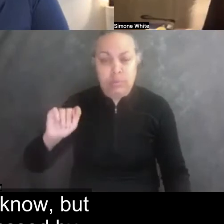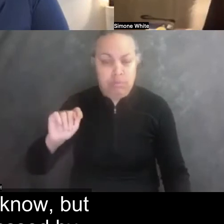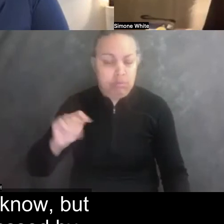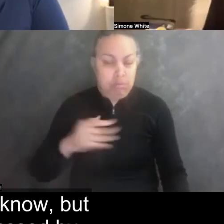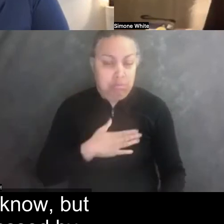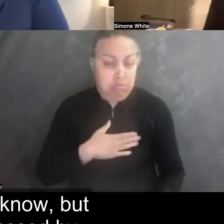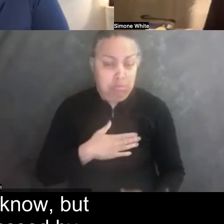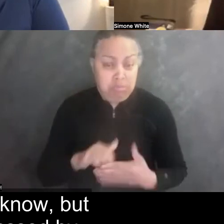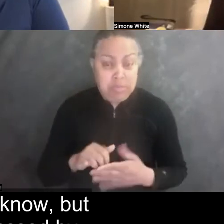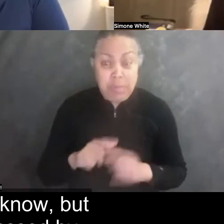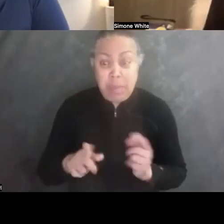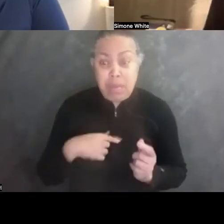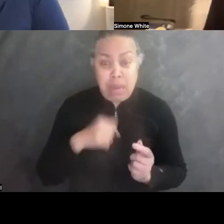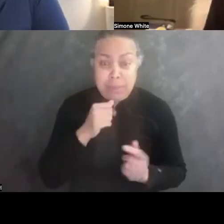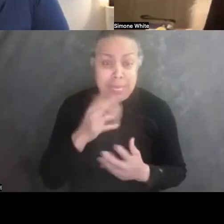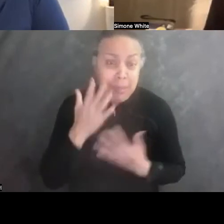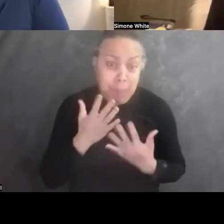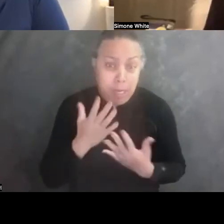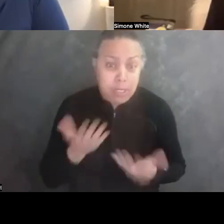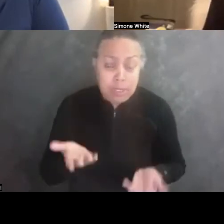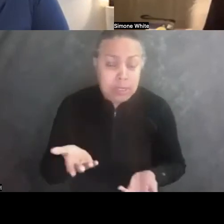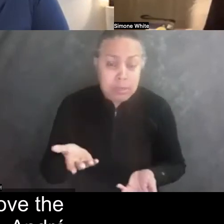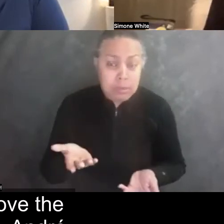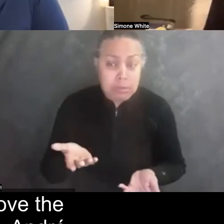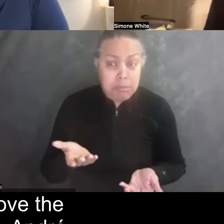I'm not embarrassed by, I